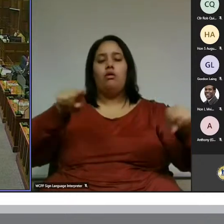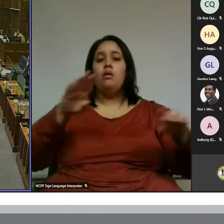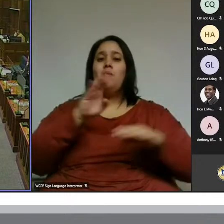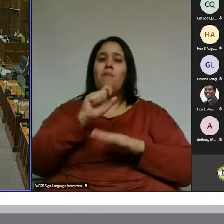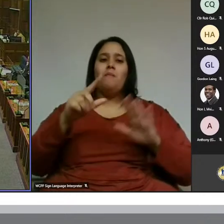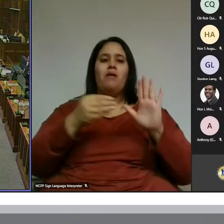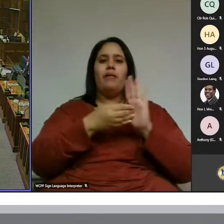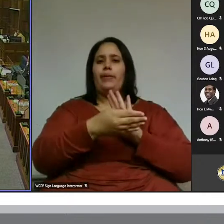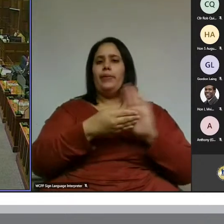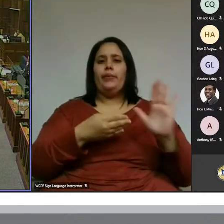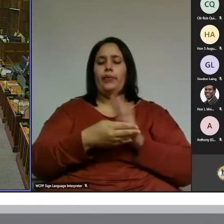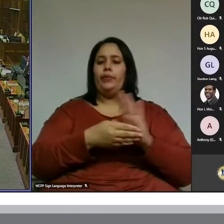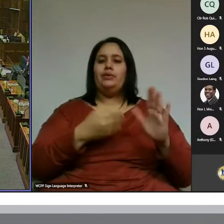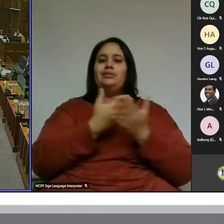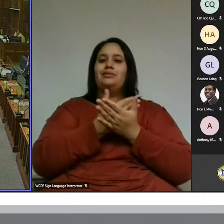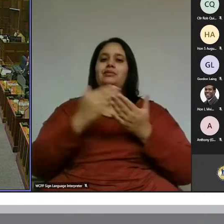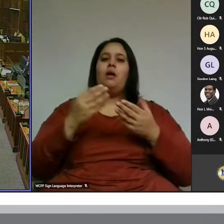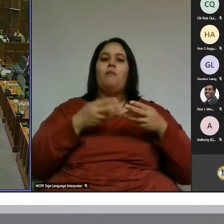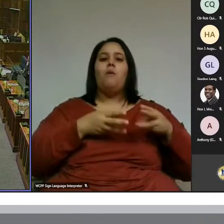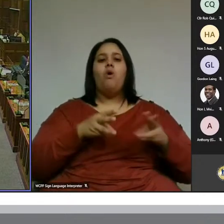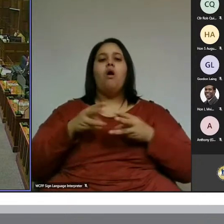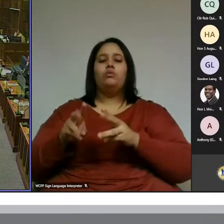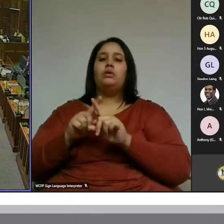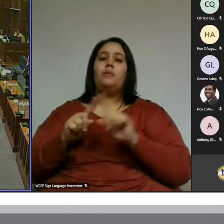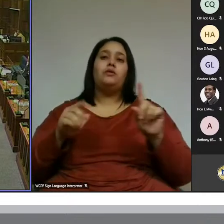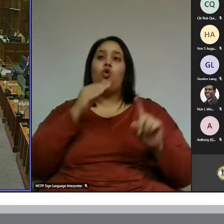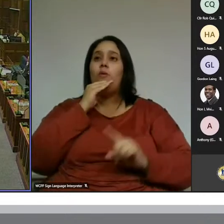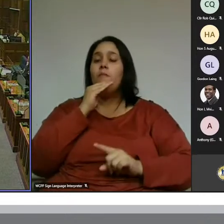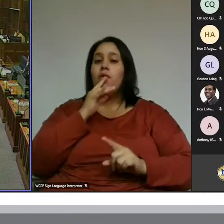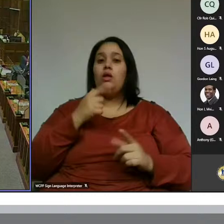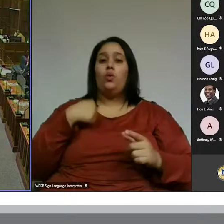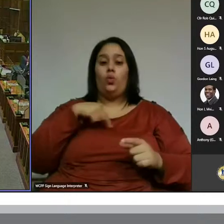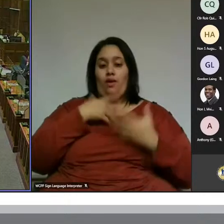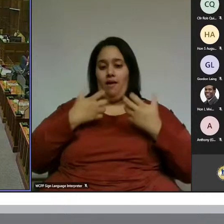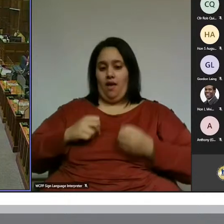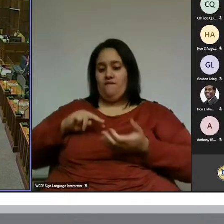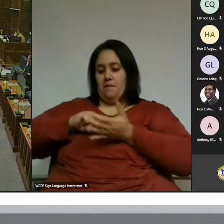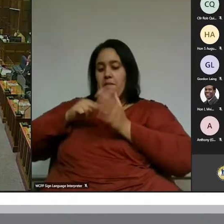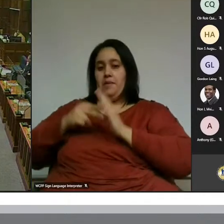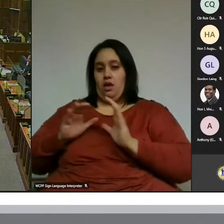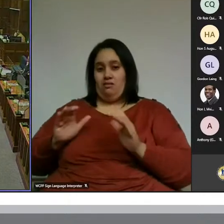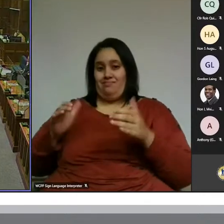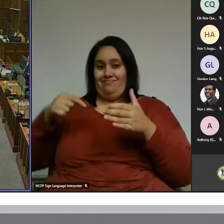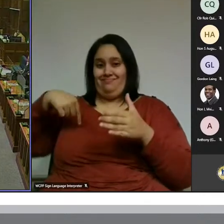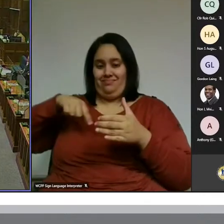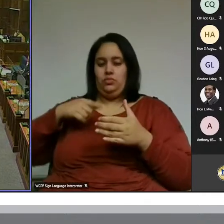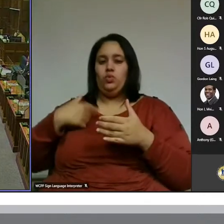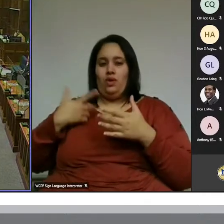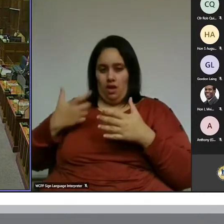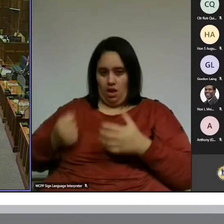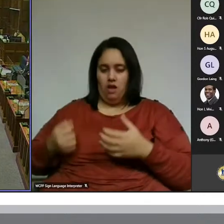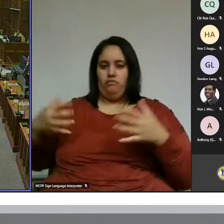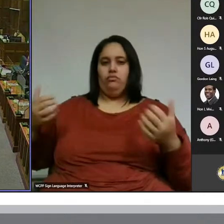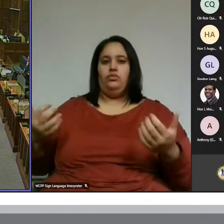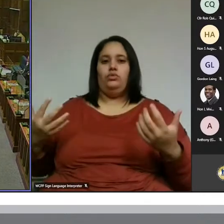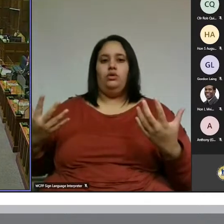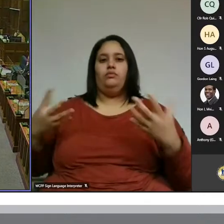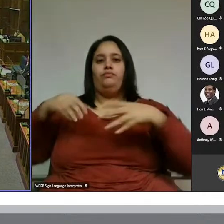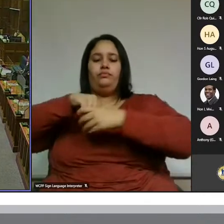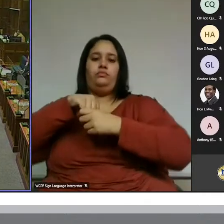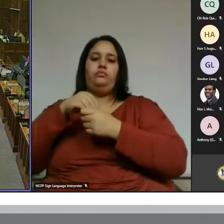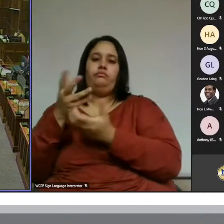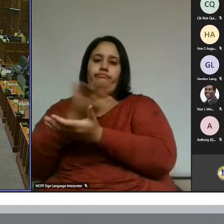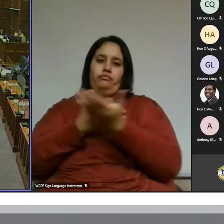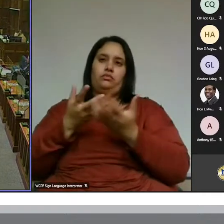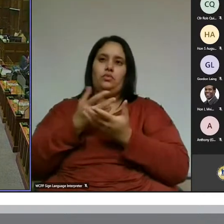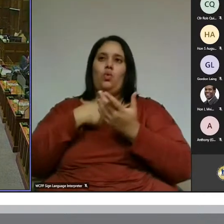on specific modes, but it doesn't mean that within the joint planning sphere, and with artificial intelligence,